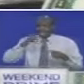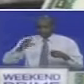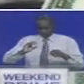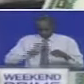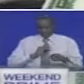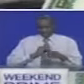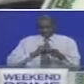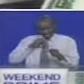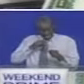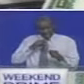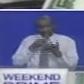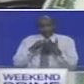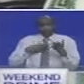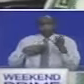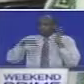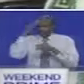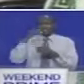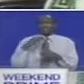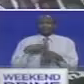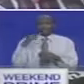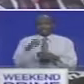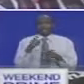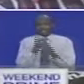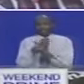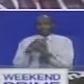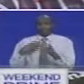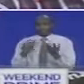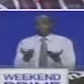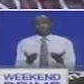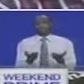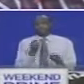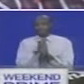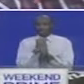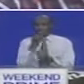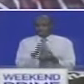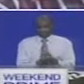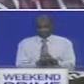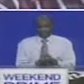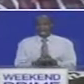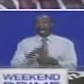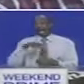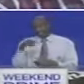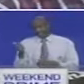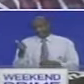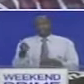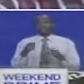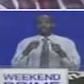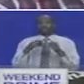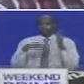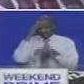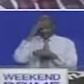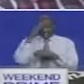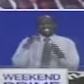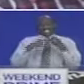money meant for university dons and workers. In another university, 60 million was